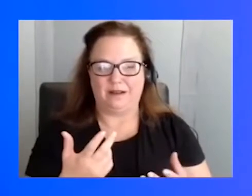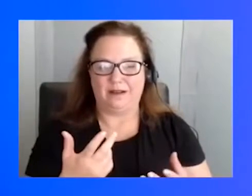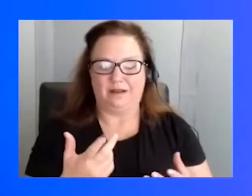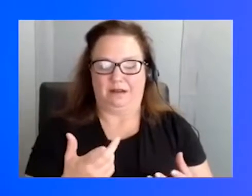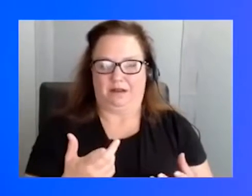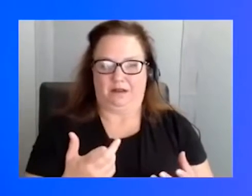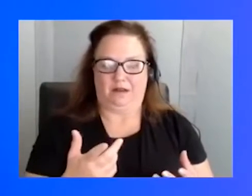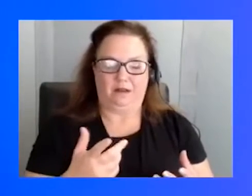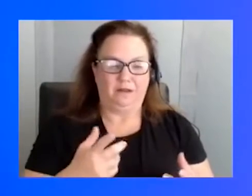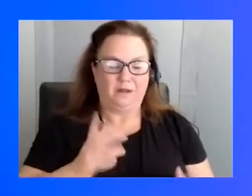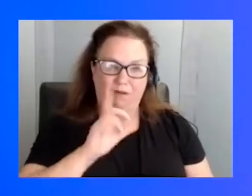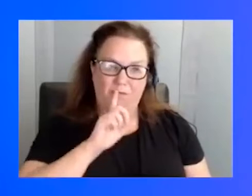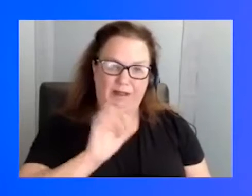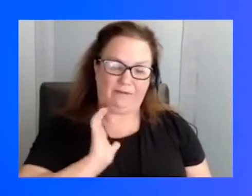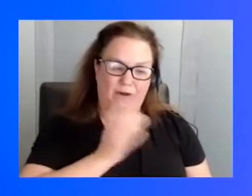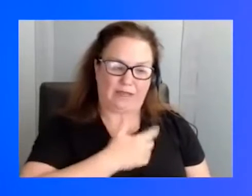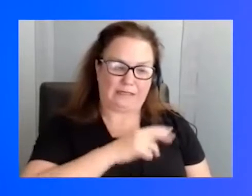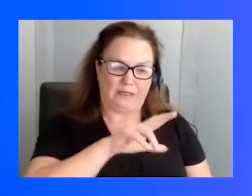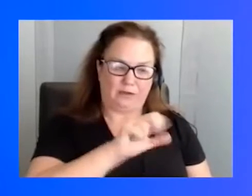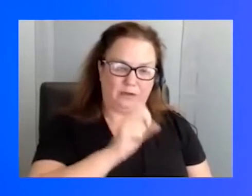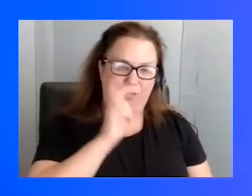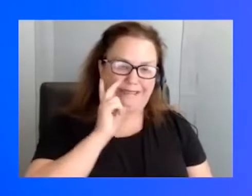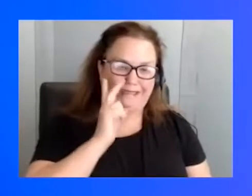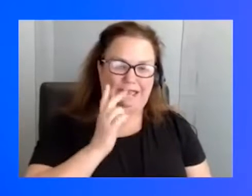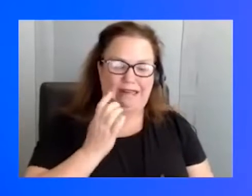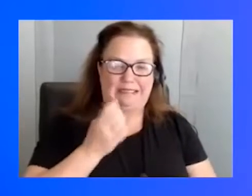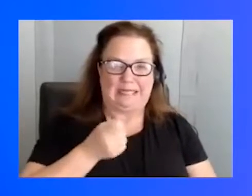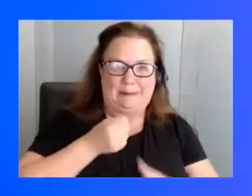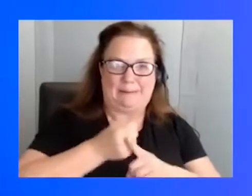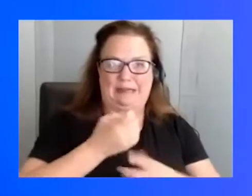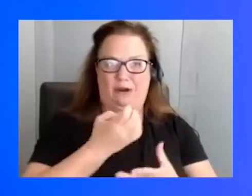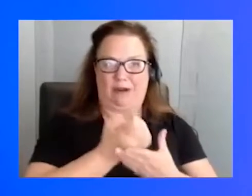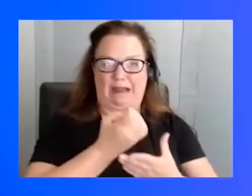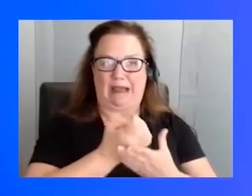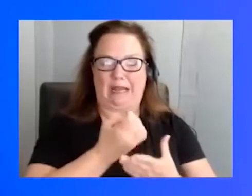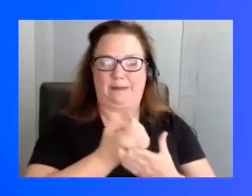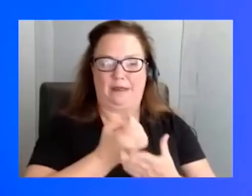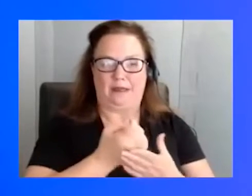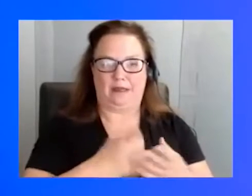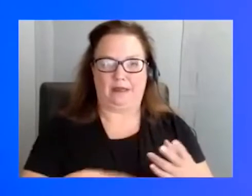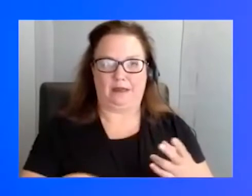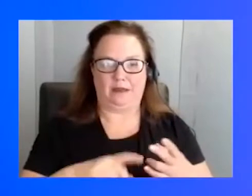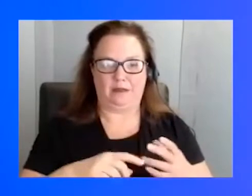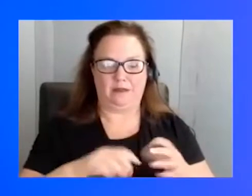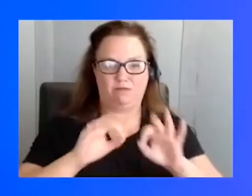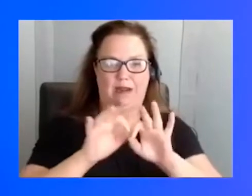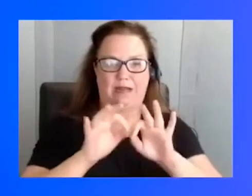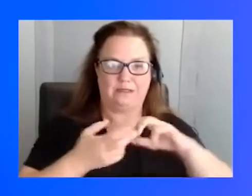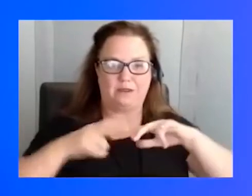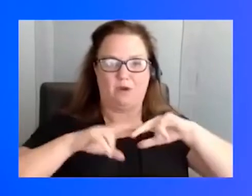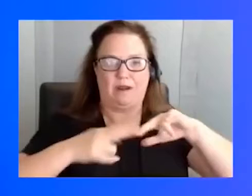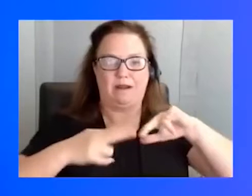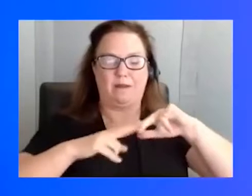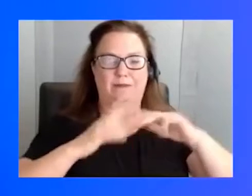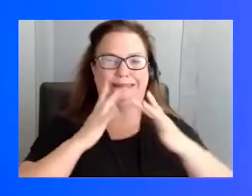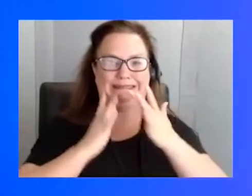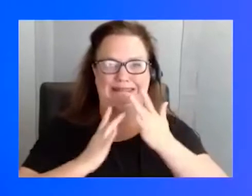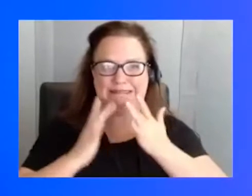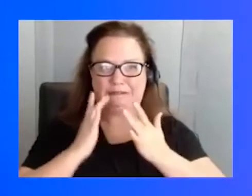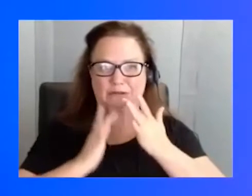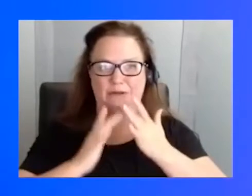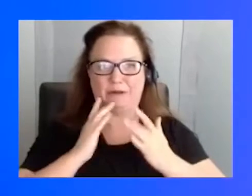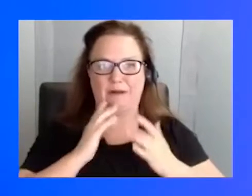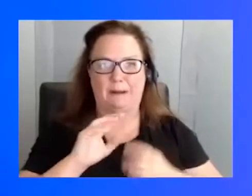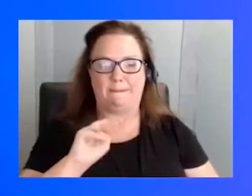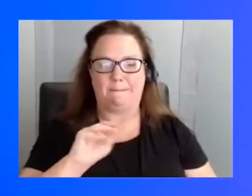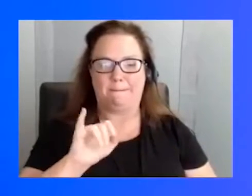the United States, we see it on an economic basis. We see the prices rising. We see shortages of things like microchips